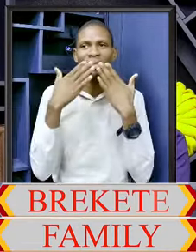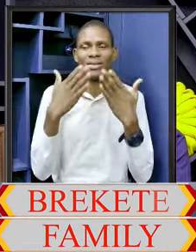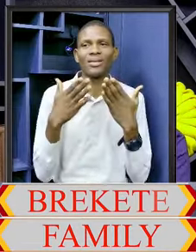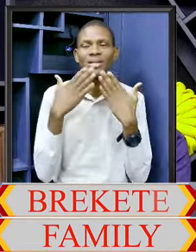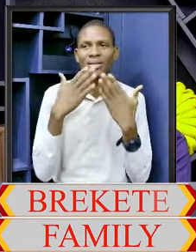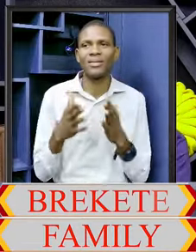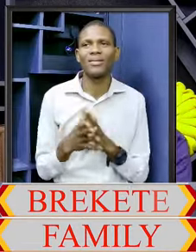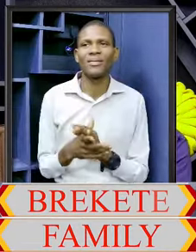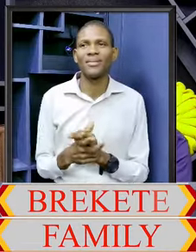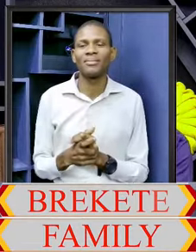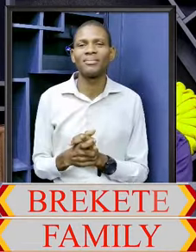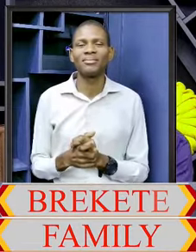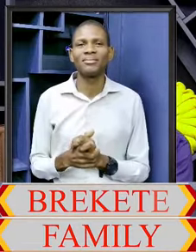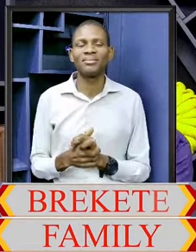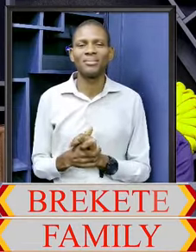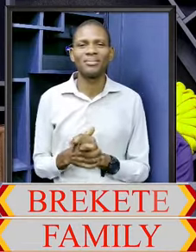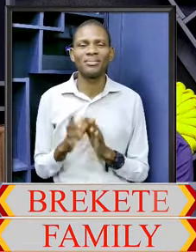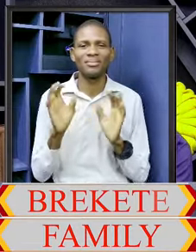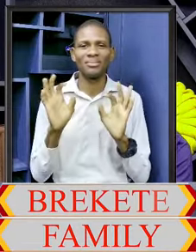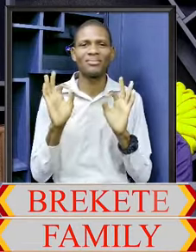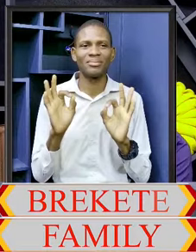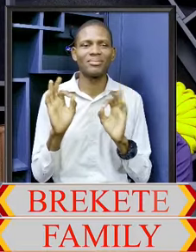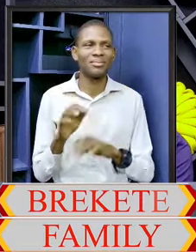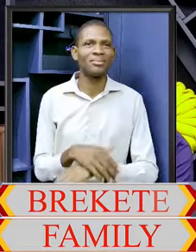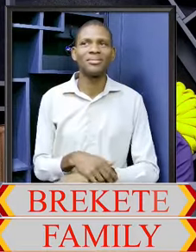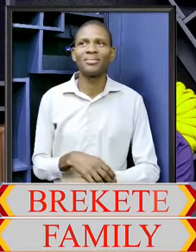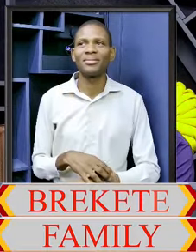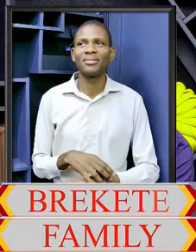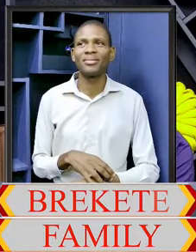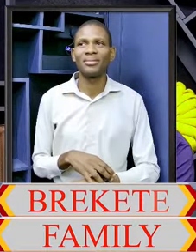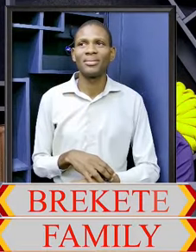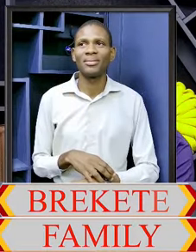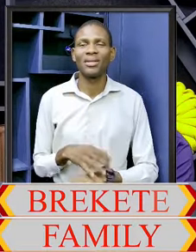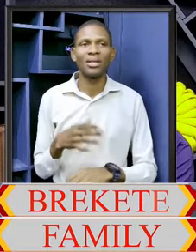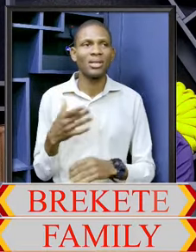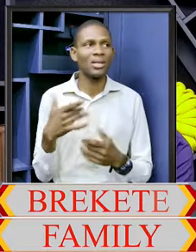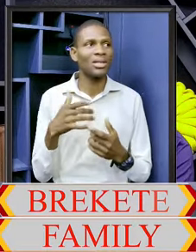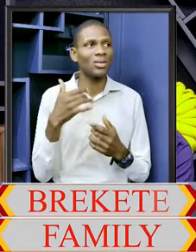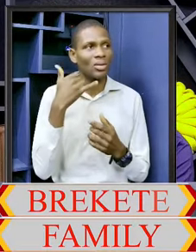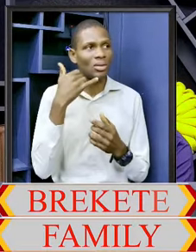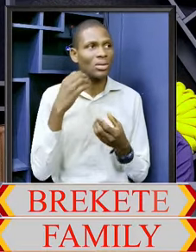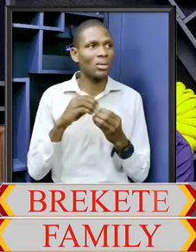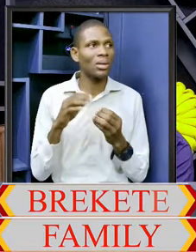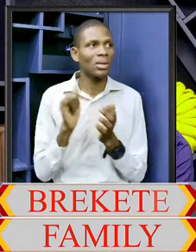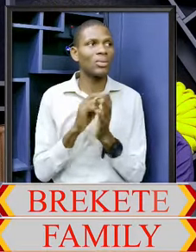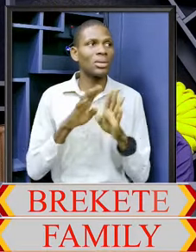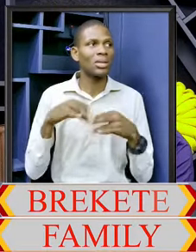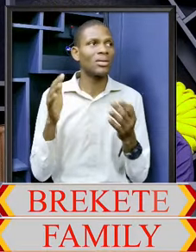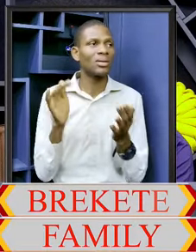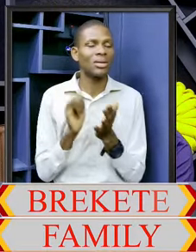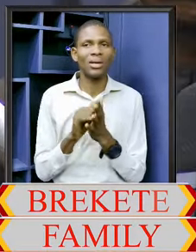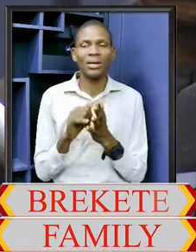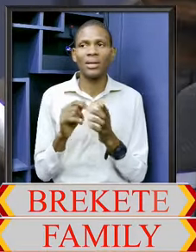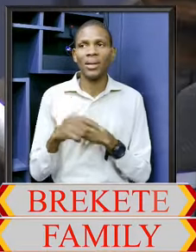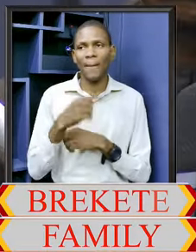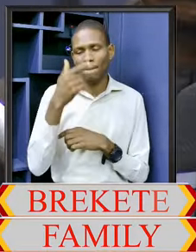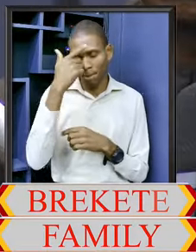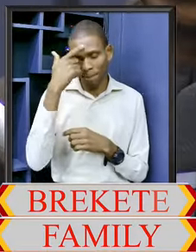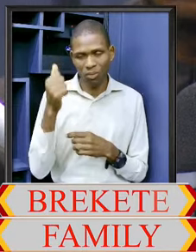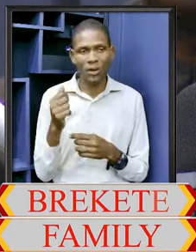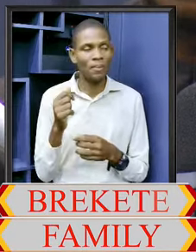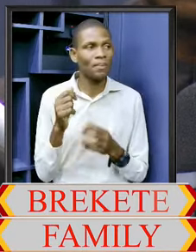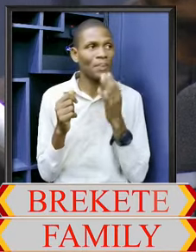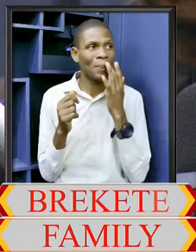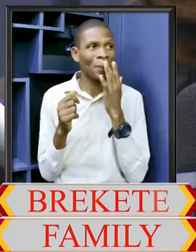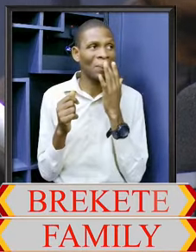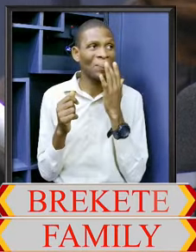They don't do for today. They don't do for today. Thank you very much. Give that number, we will give the other day. Because if